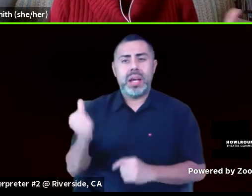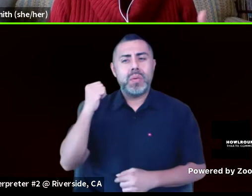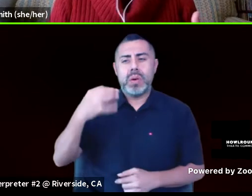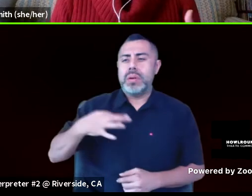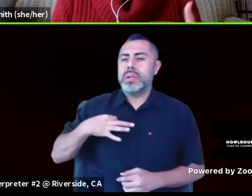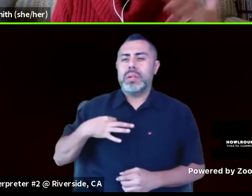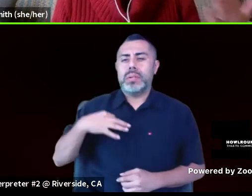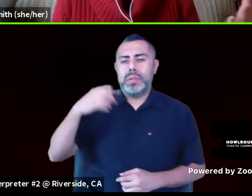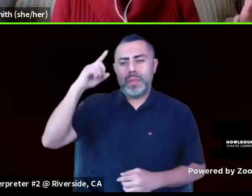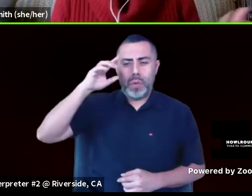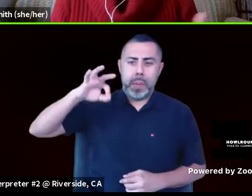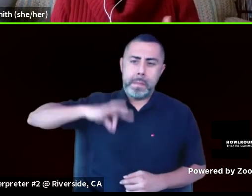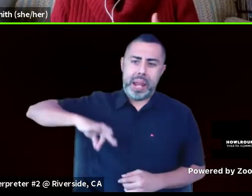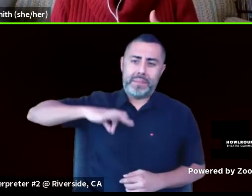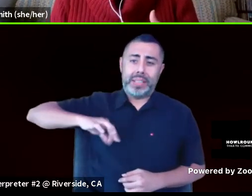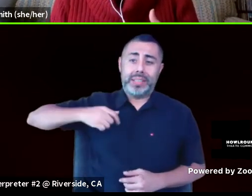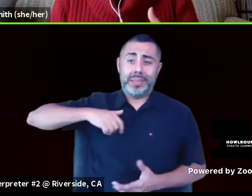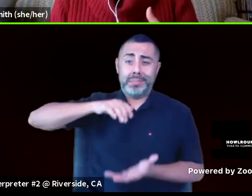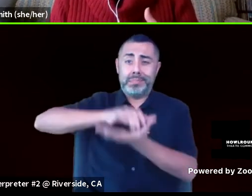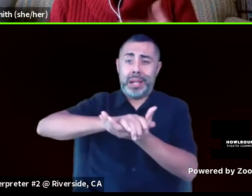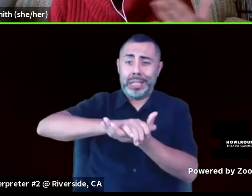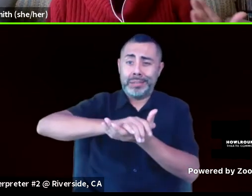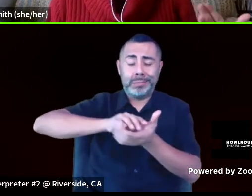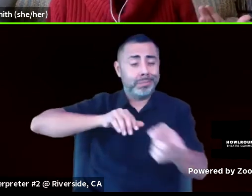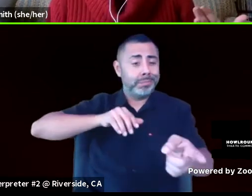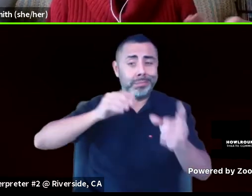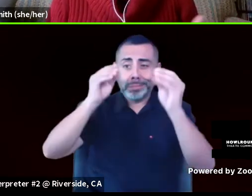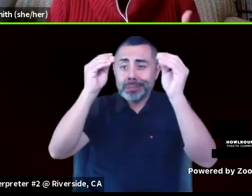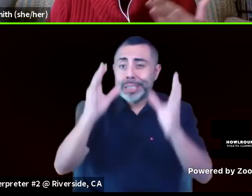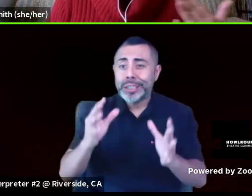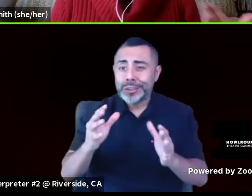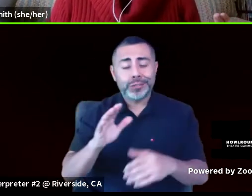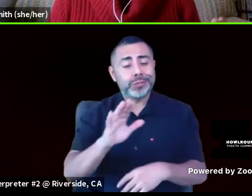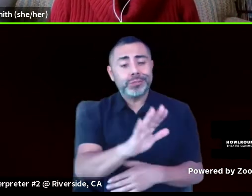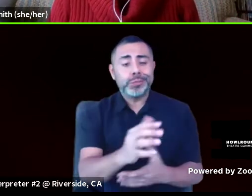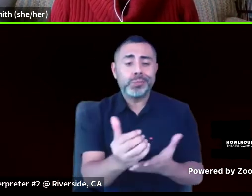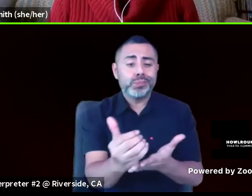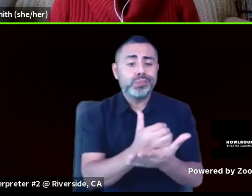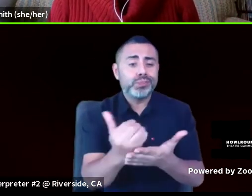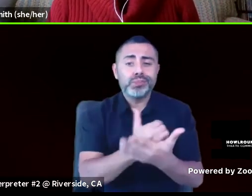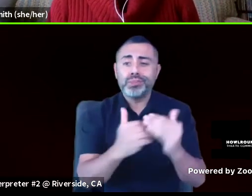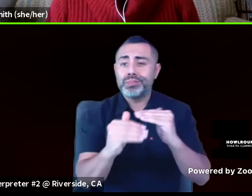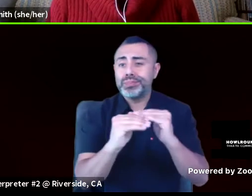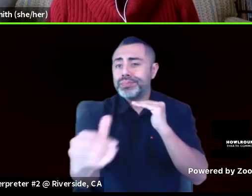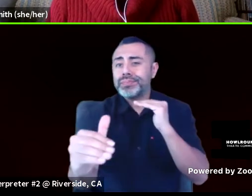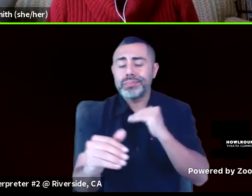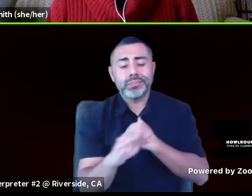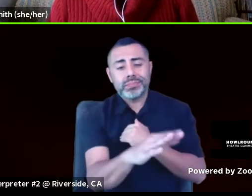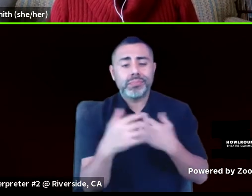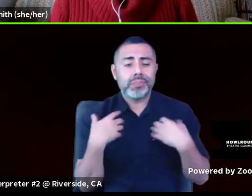to a teacher who has a reliable income and health insurance.